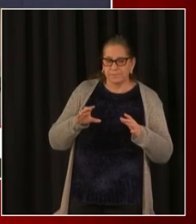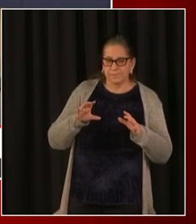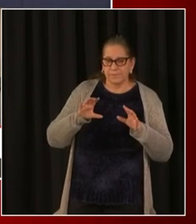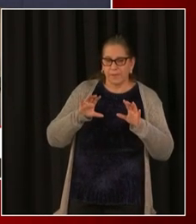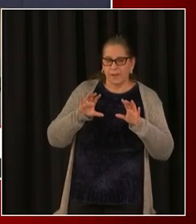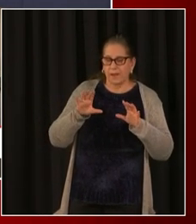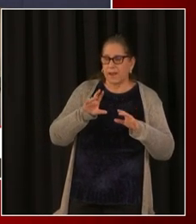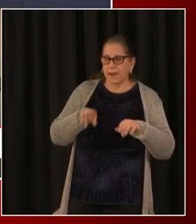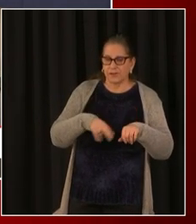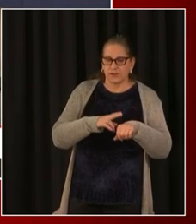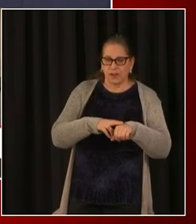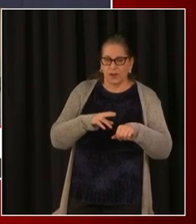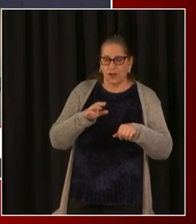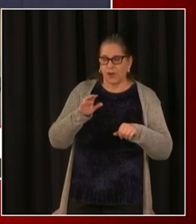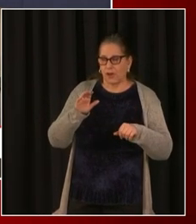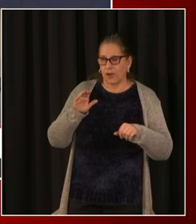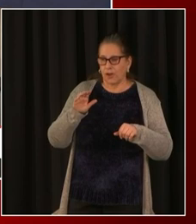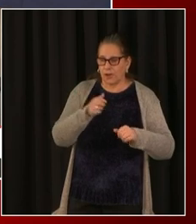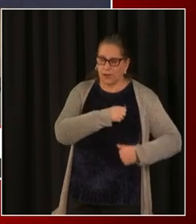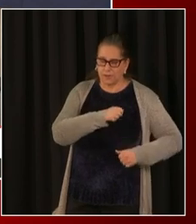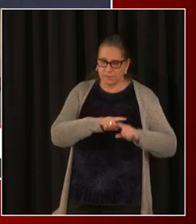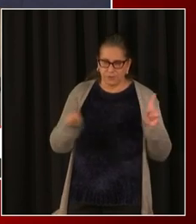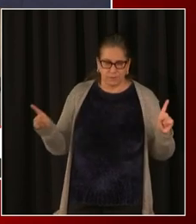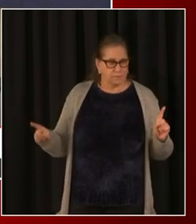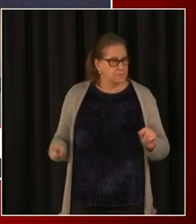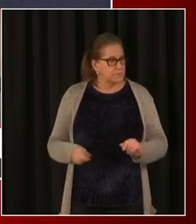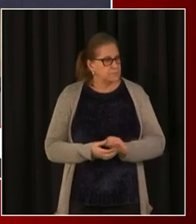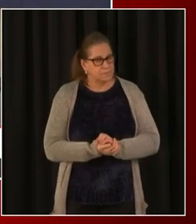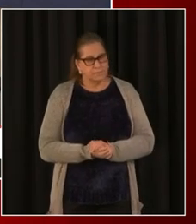that. Okay, and then with regard to just